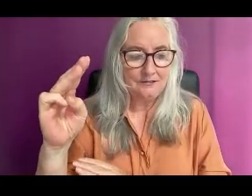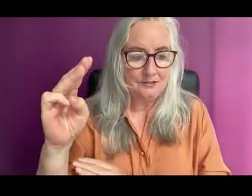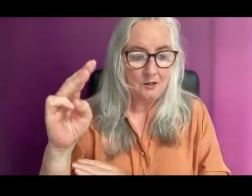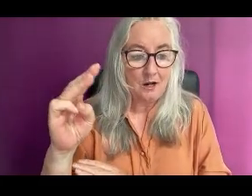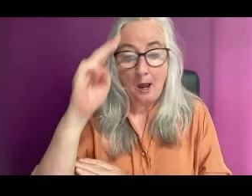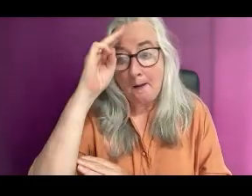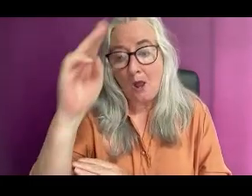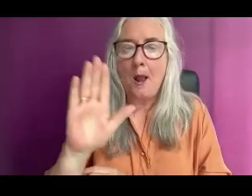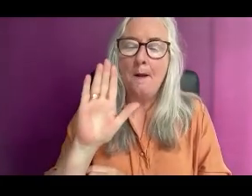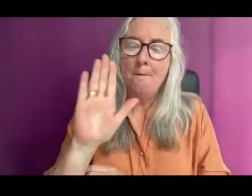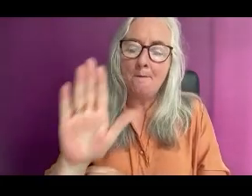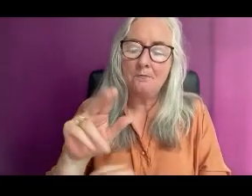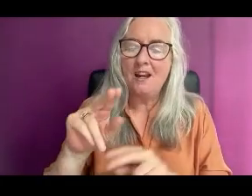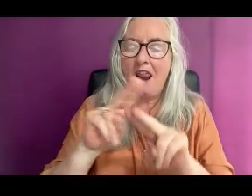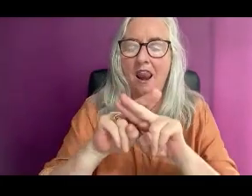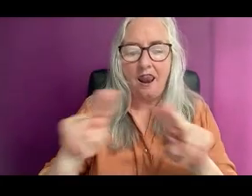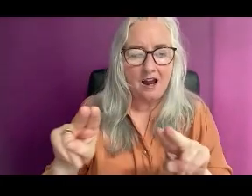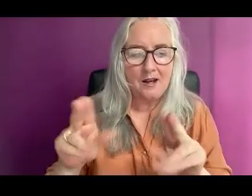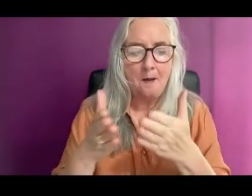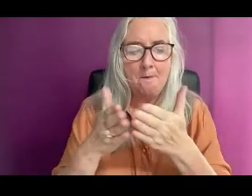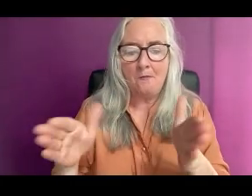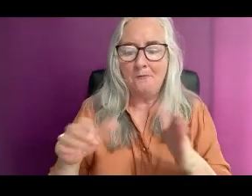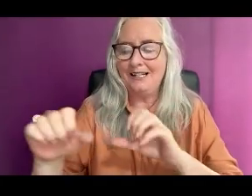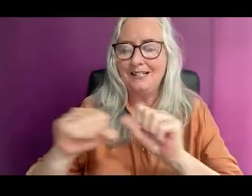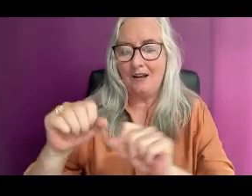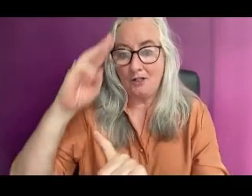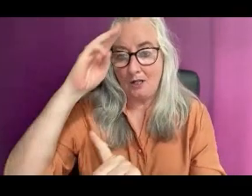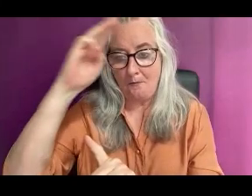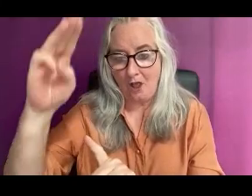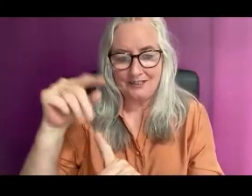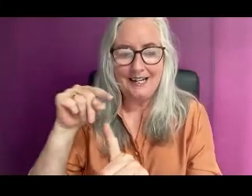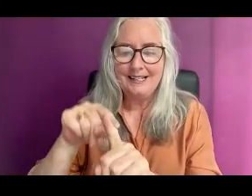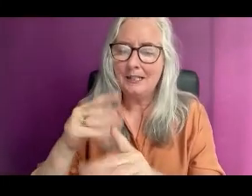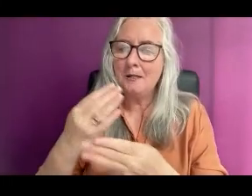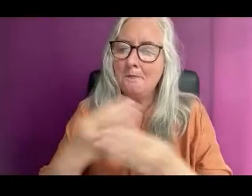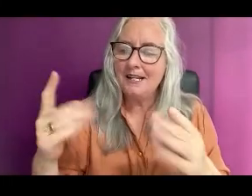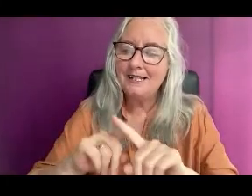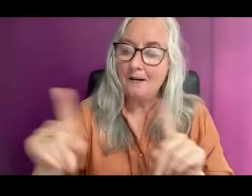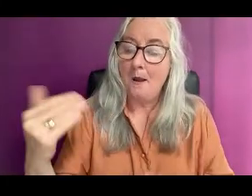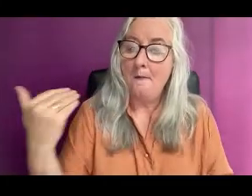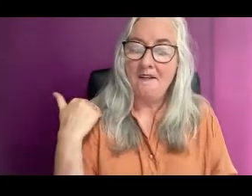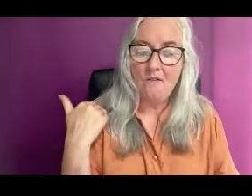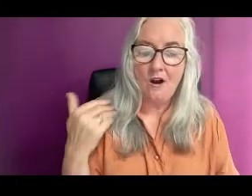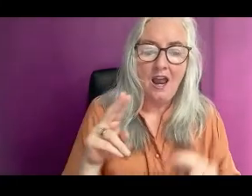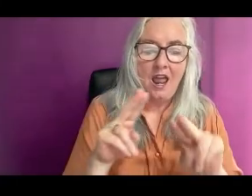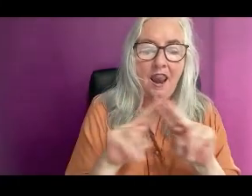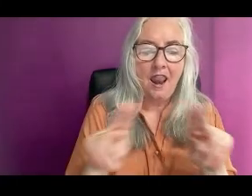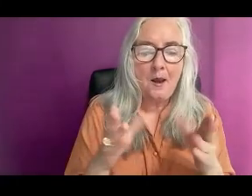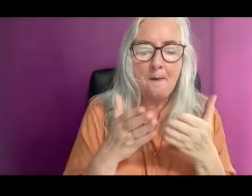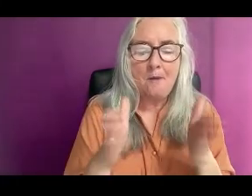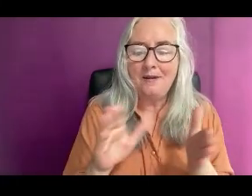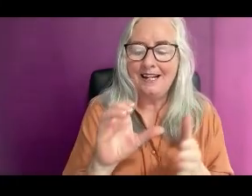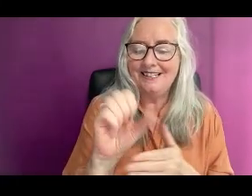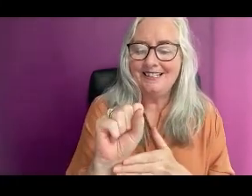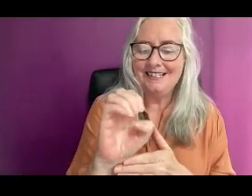employers must be a non-public service employer. Okay, so there's a key difference there between, it used to be non-public sector employer, it's now